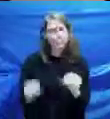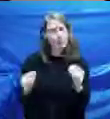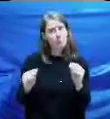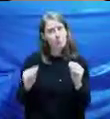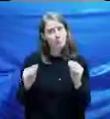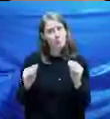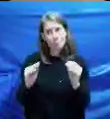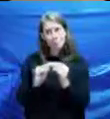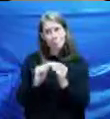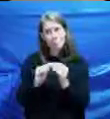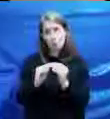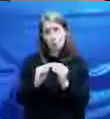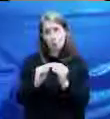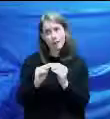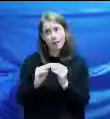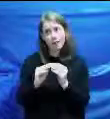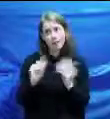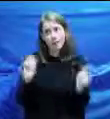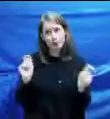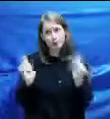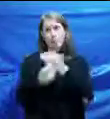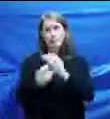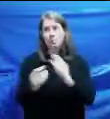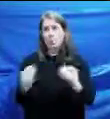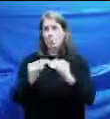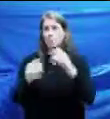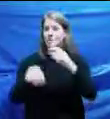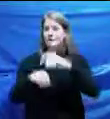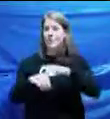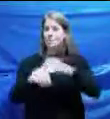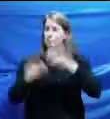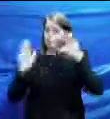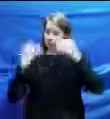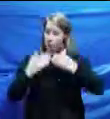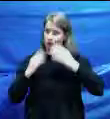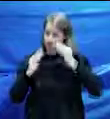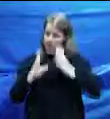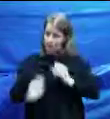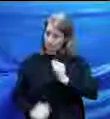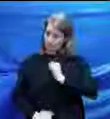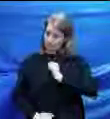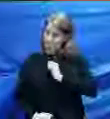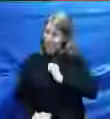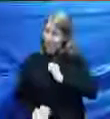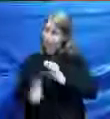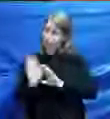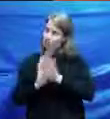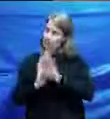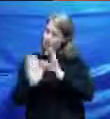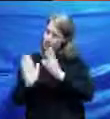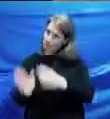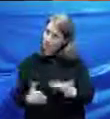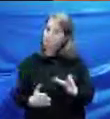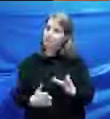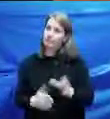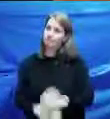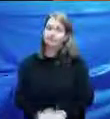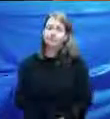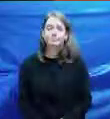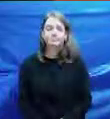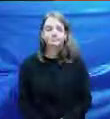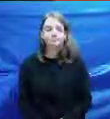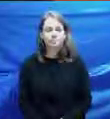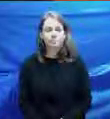carefully yourself. And that, in fact, becomes the main work of preparing. Because one of the things we're trying to create an opportunity for is for students